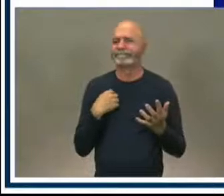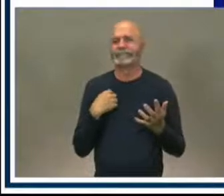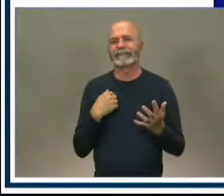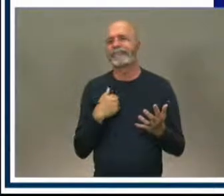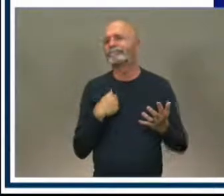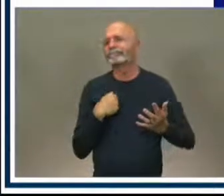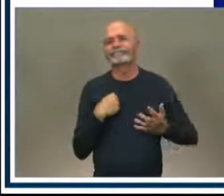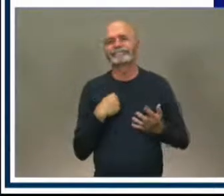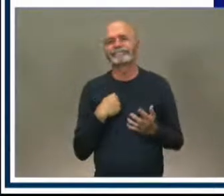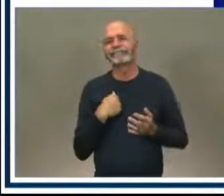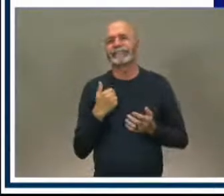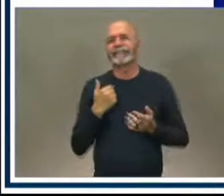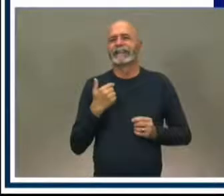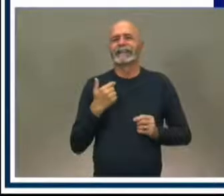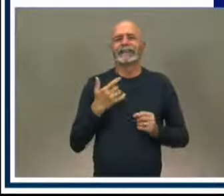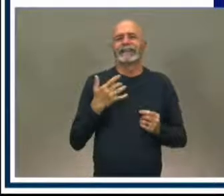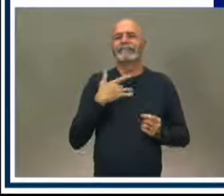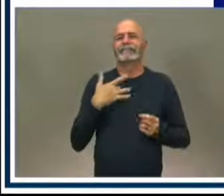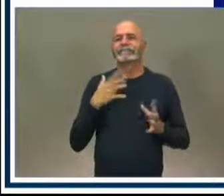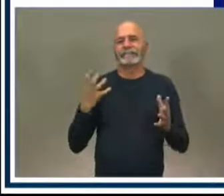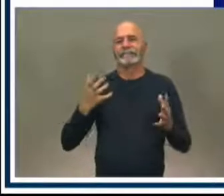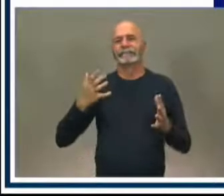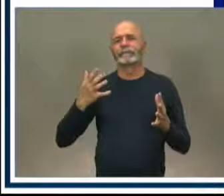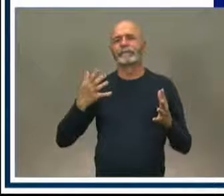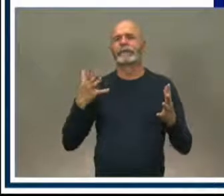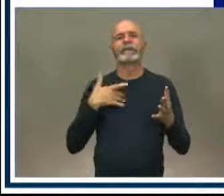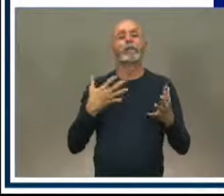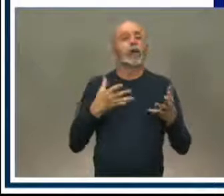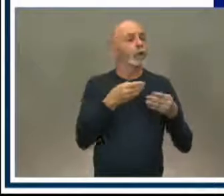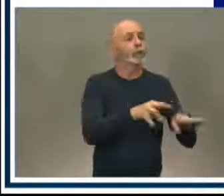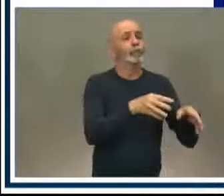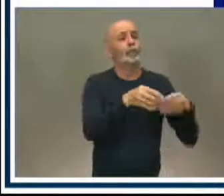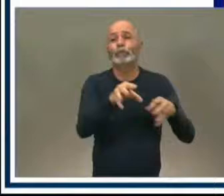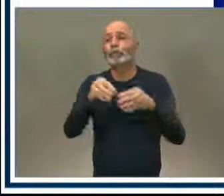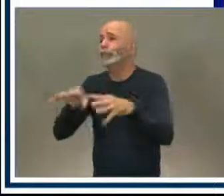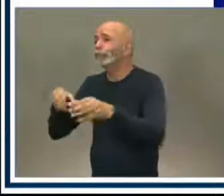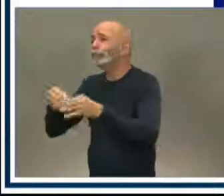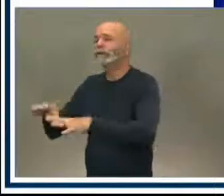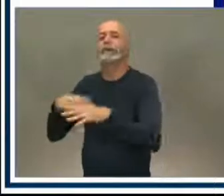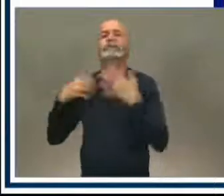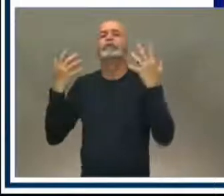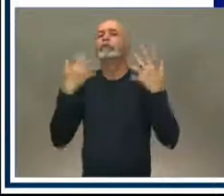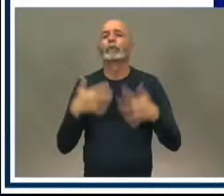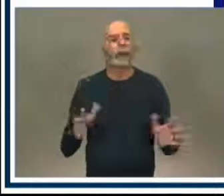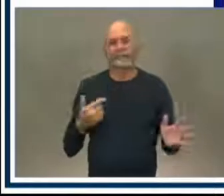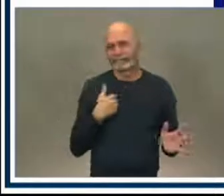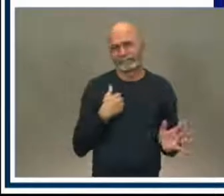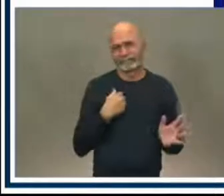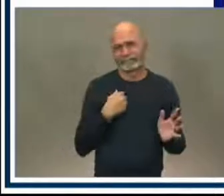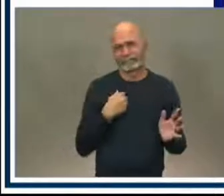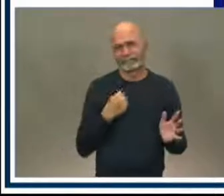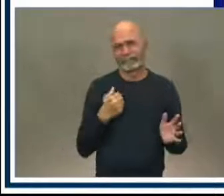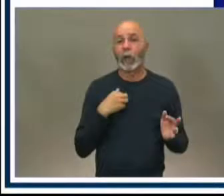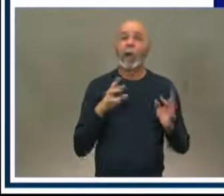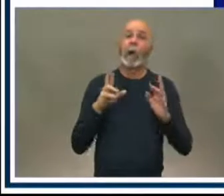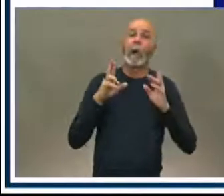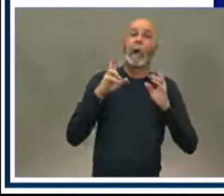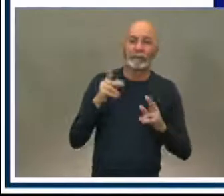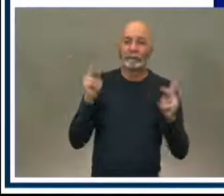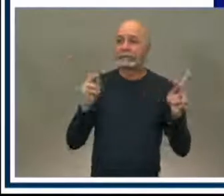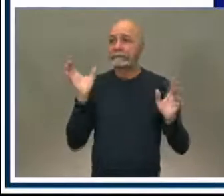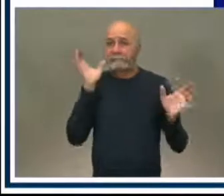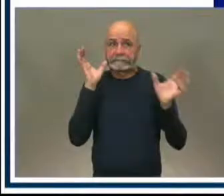there's contingency plans in place, and we're still remain optimistic that people will take that step and get vaccinated. But